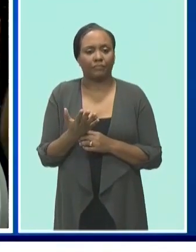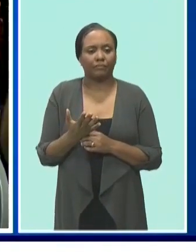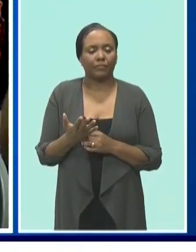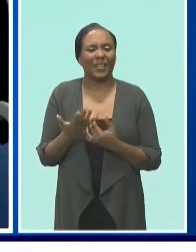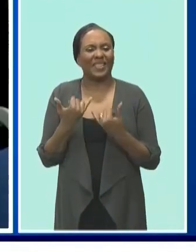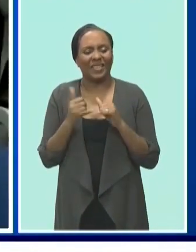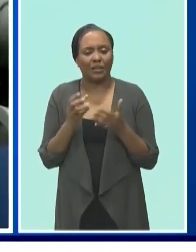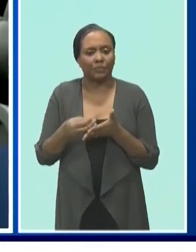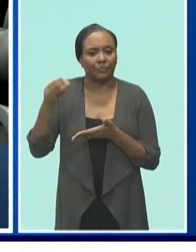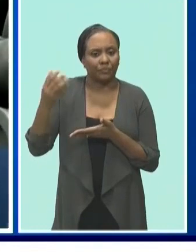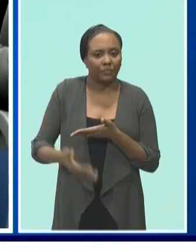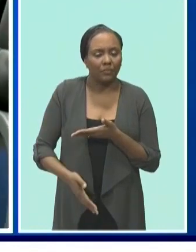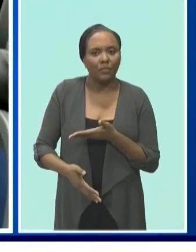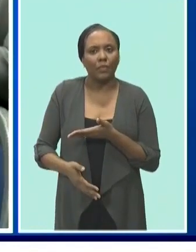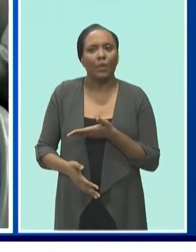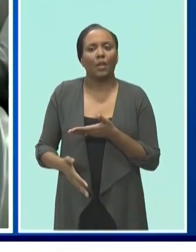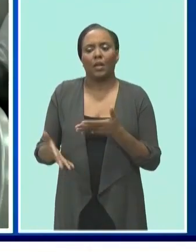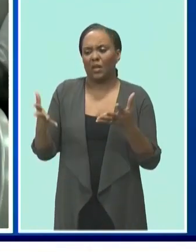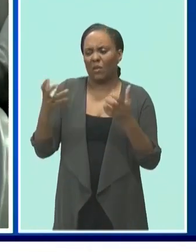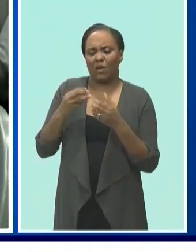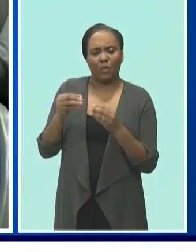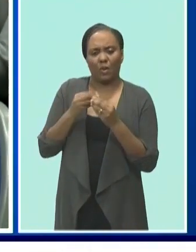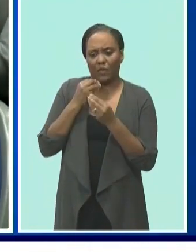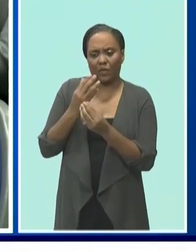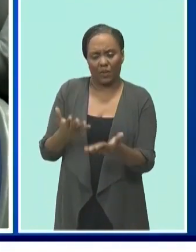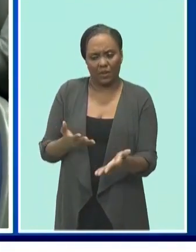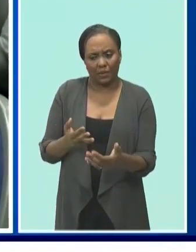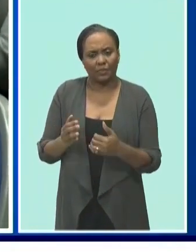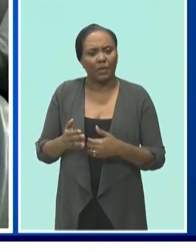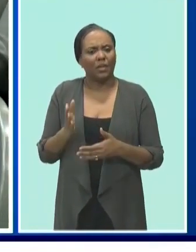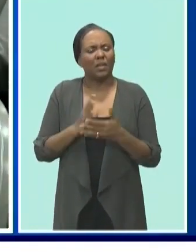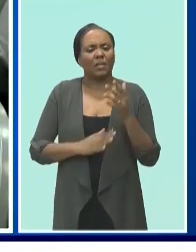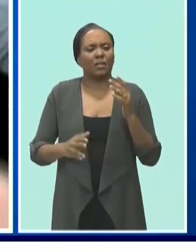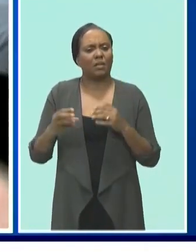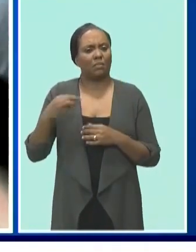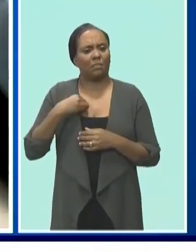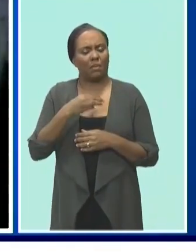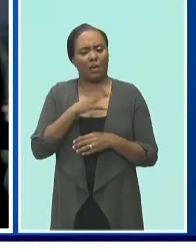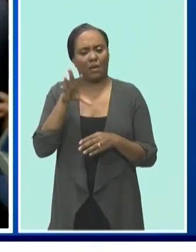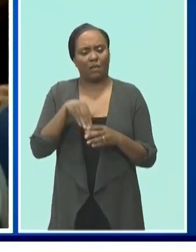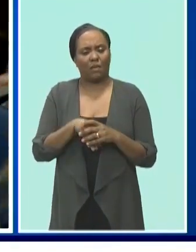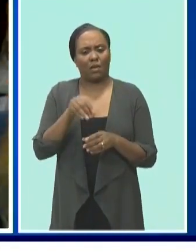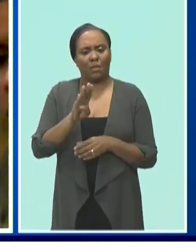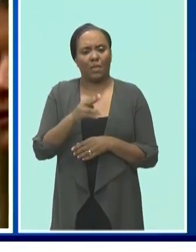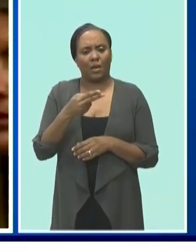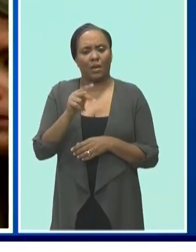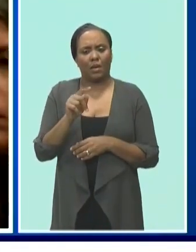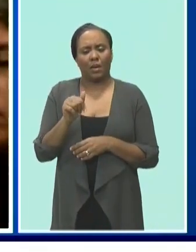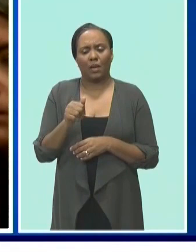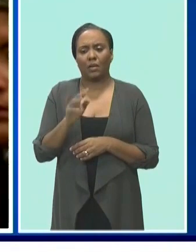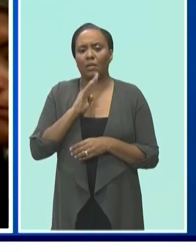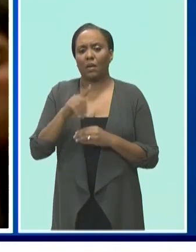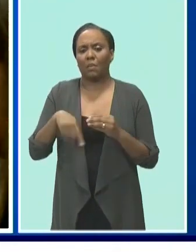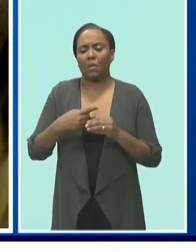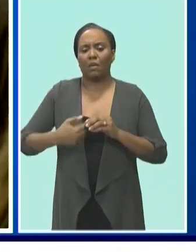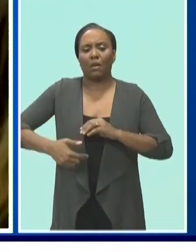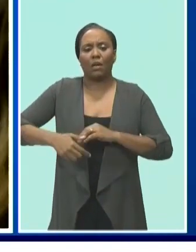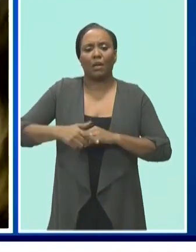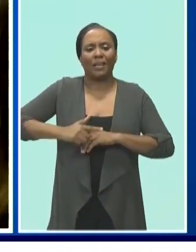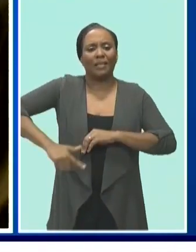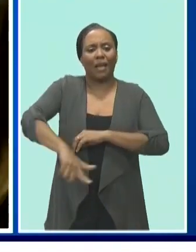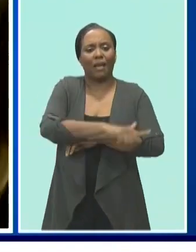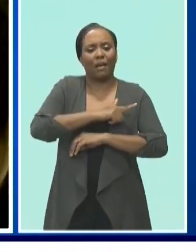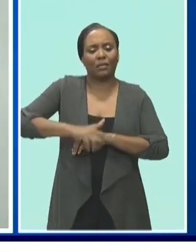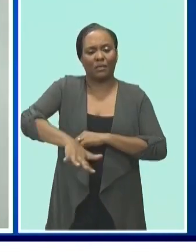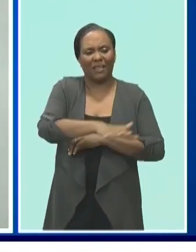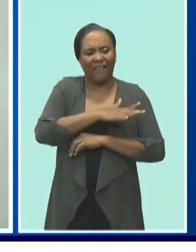on the matter. According to Mr. Austin, members have also been crying out about the recently increased land taxes. The increase